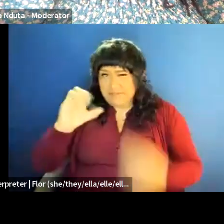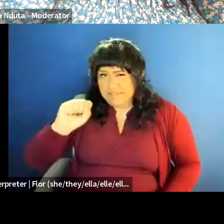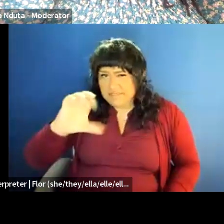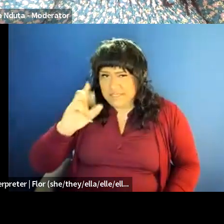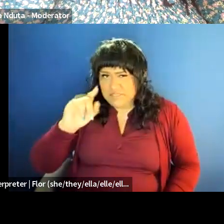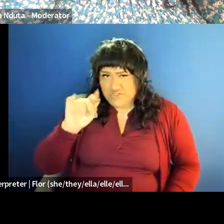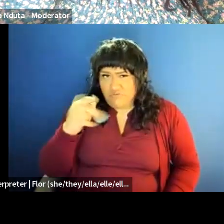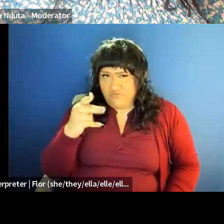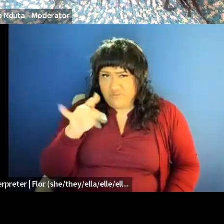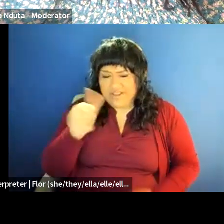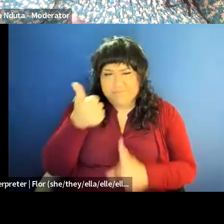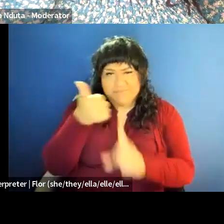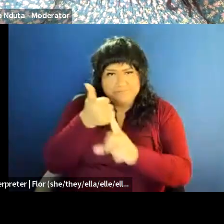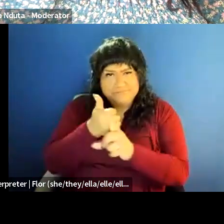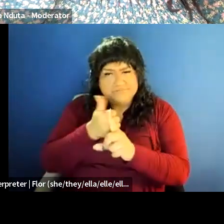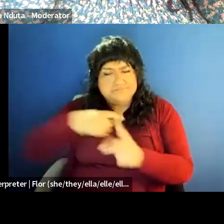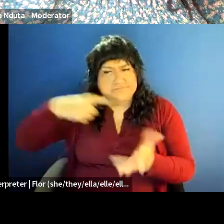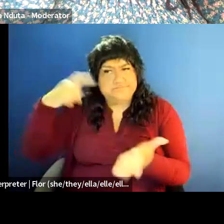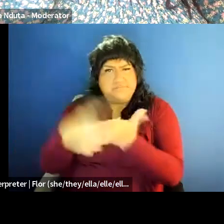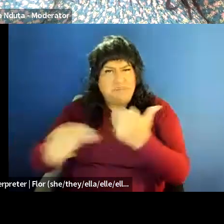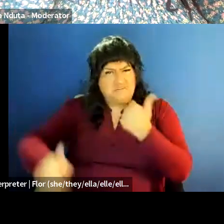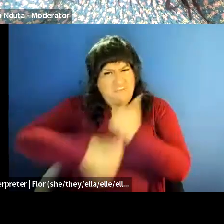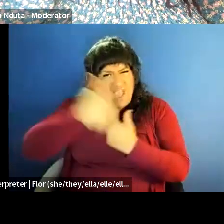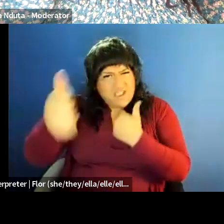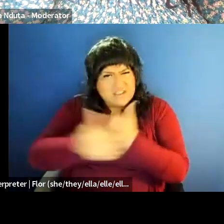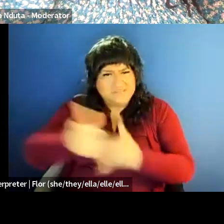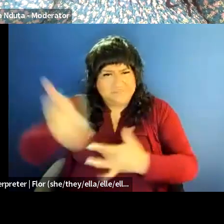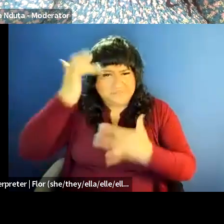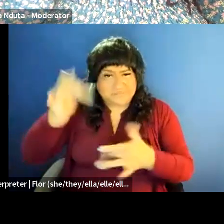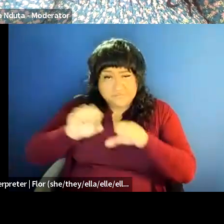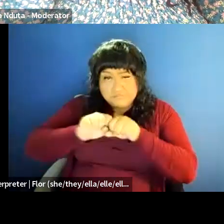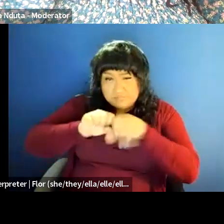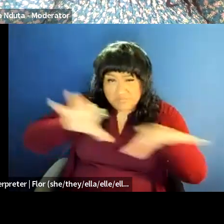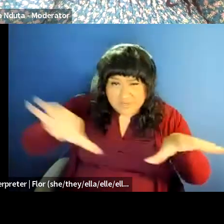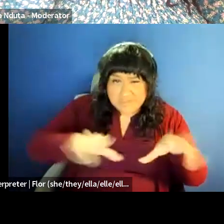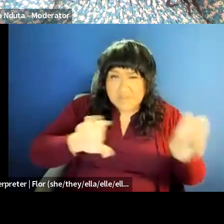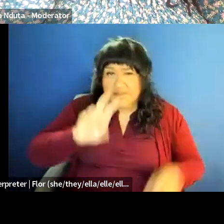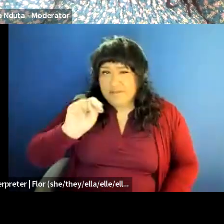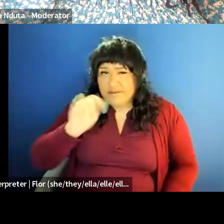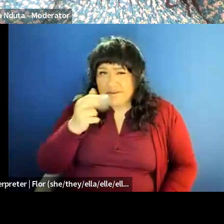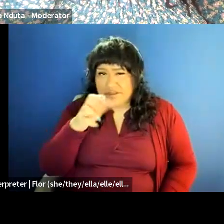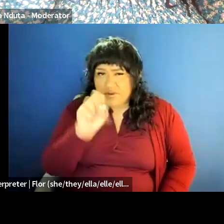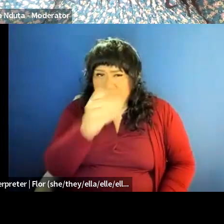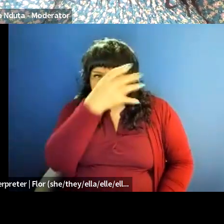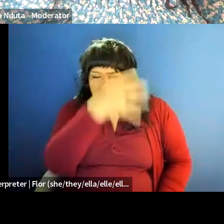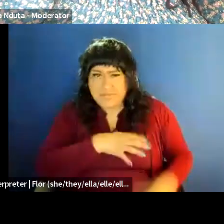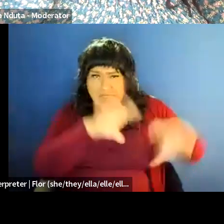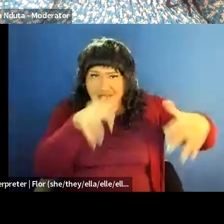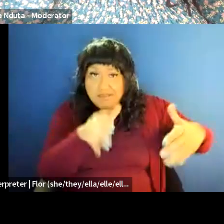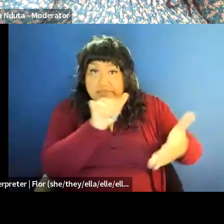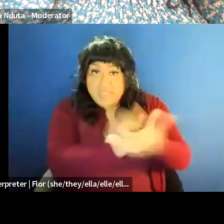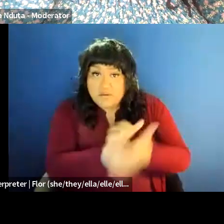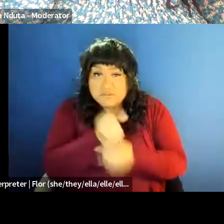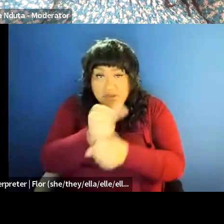social disease that afflicted, quote unquote, Negro men and was caused by brain dysfunction.